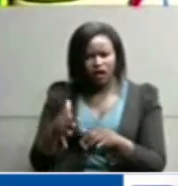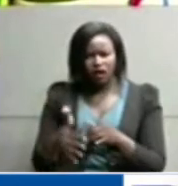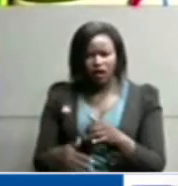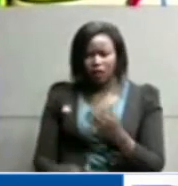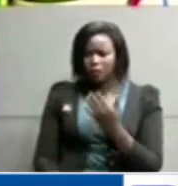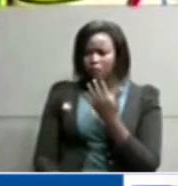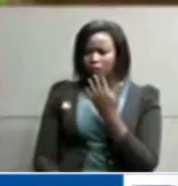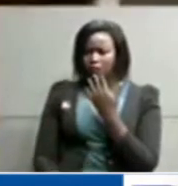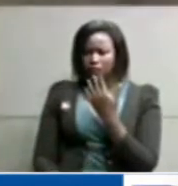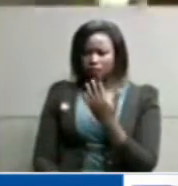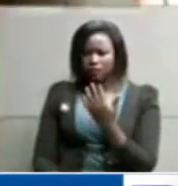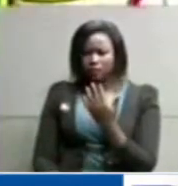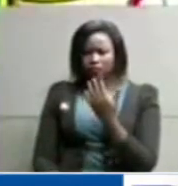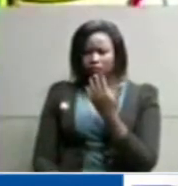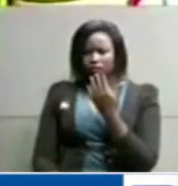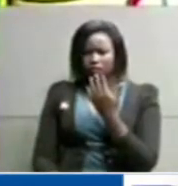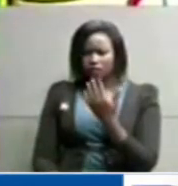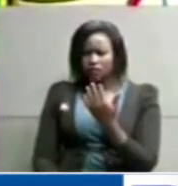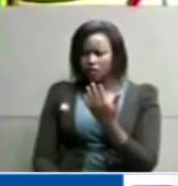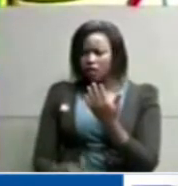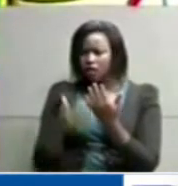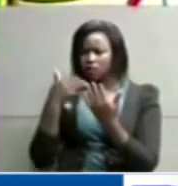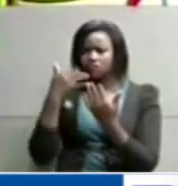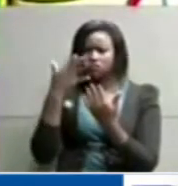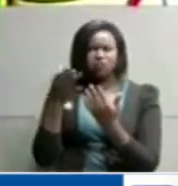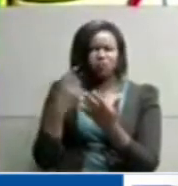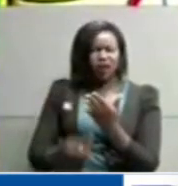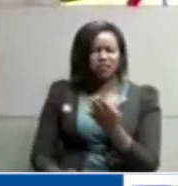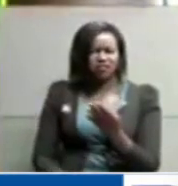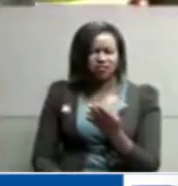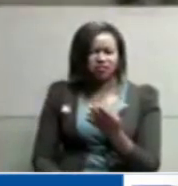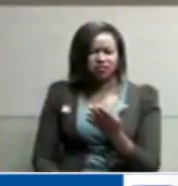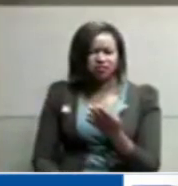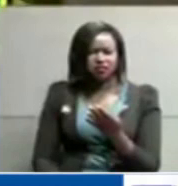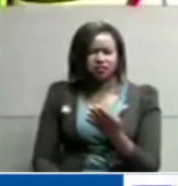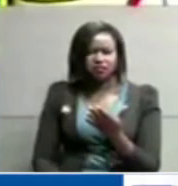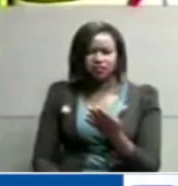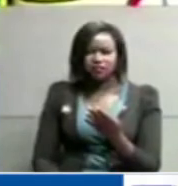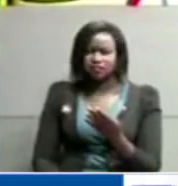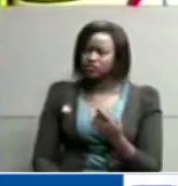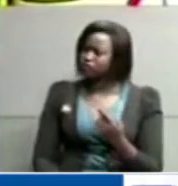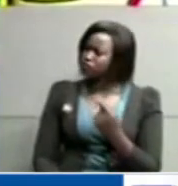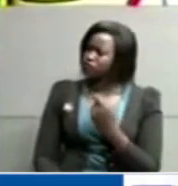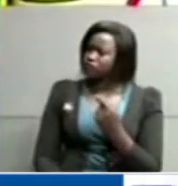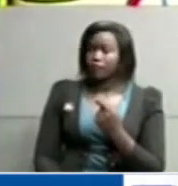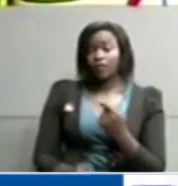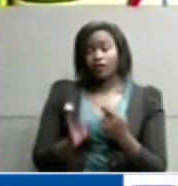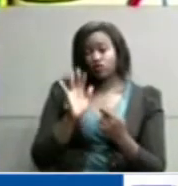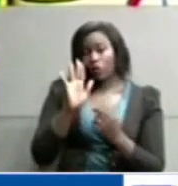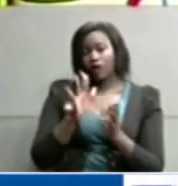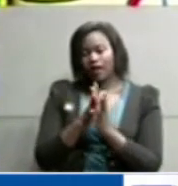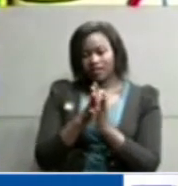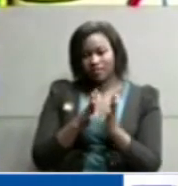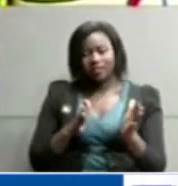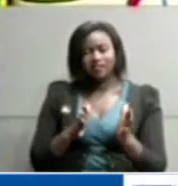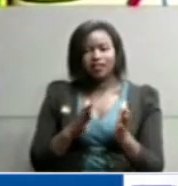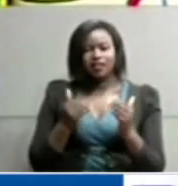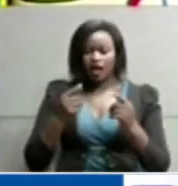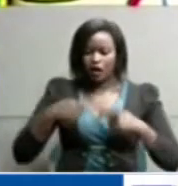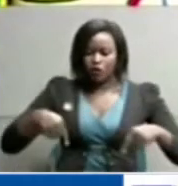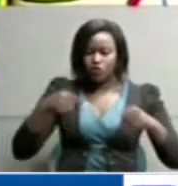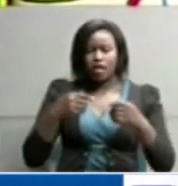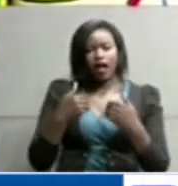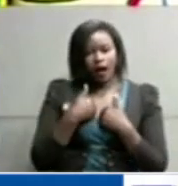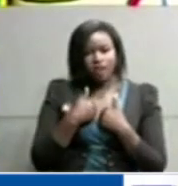Just breathing without coughing, what comes out? Yes, Your Excellency, we have this in a number